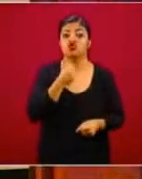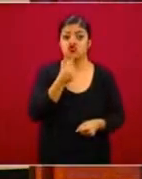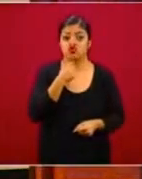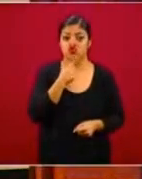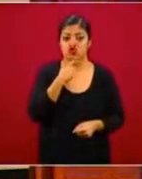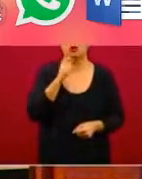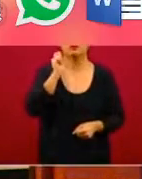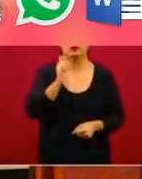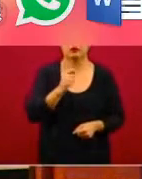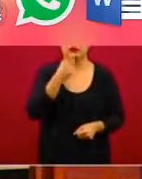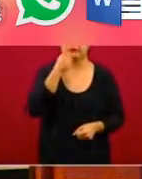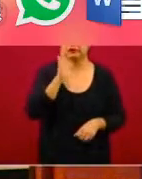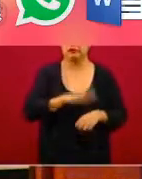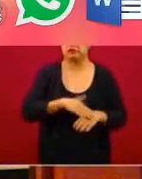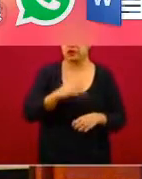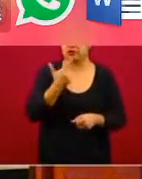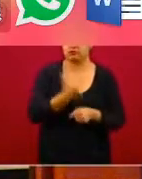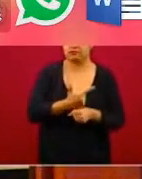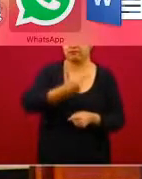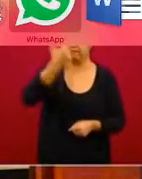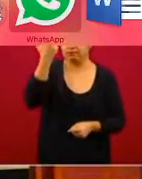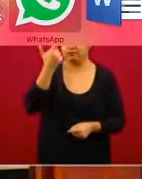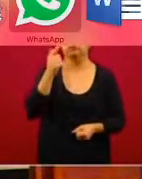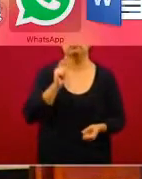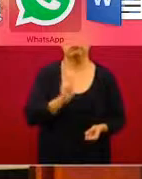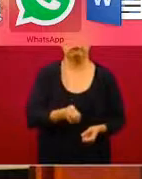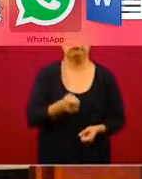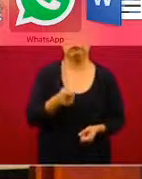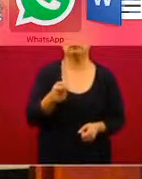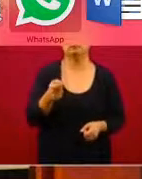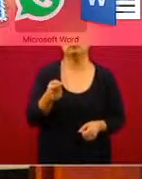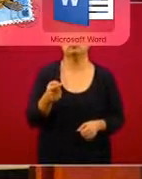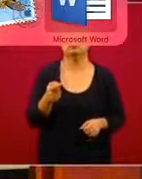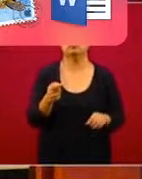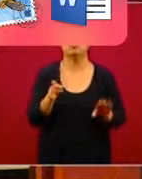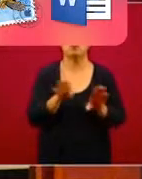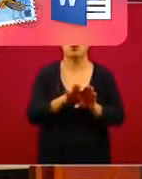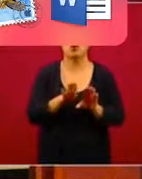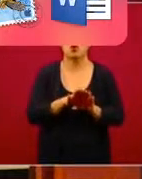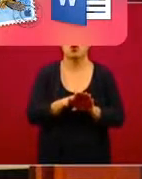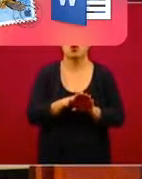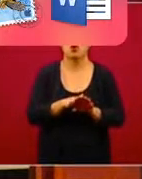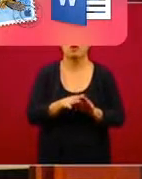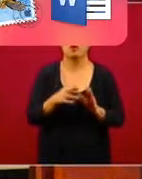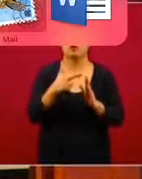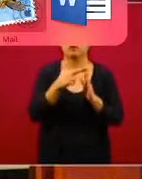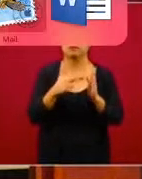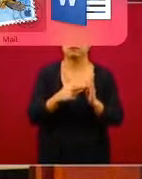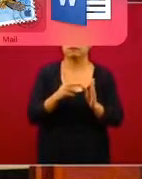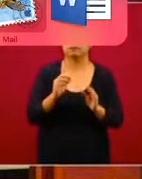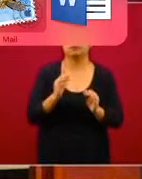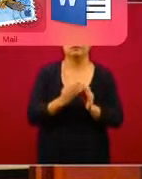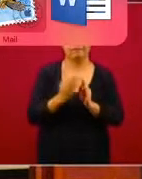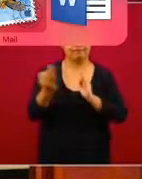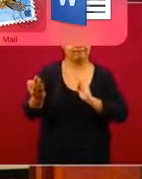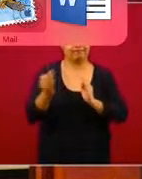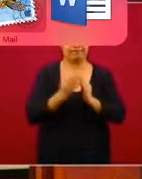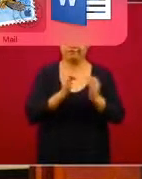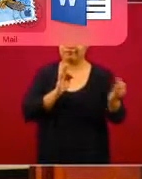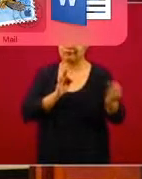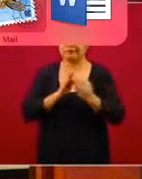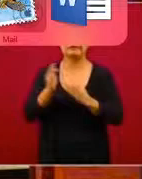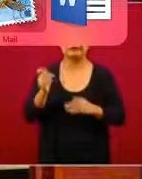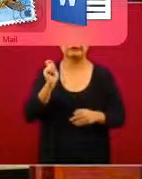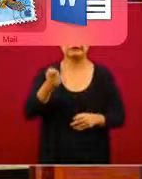in a given state. Red, which represents extreme risk, basically